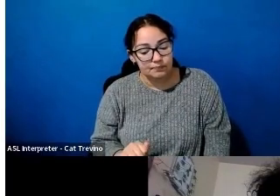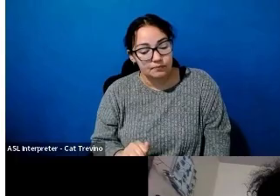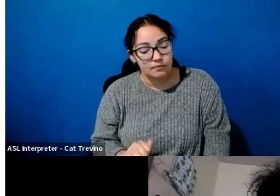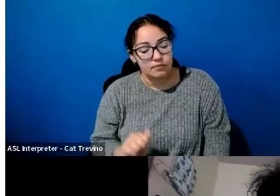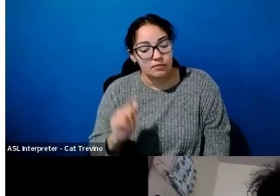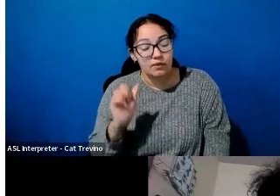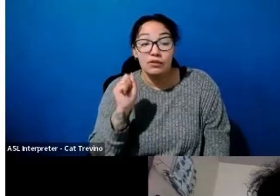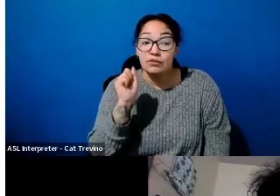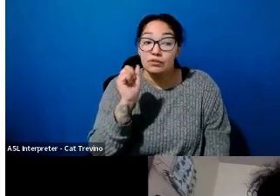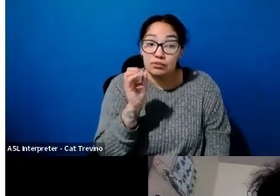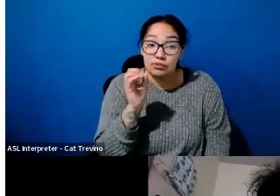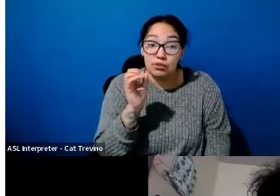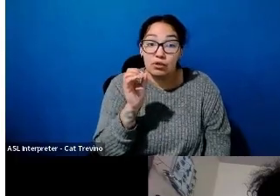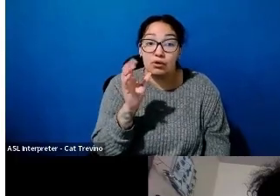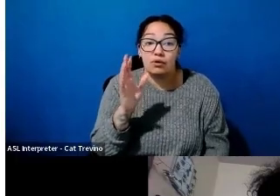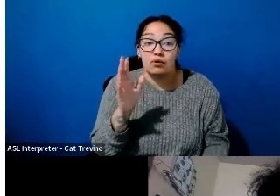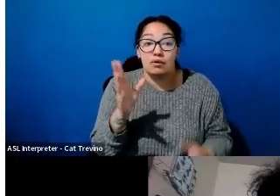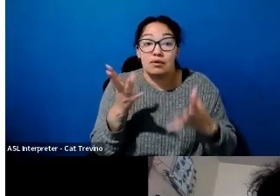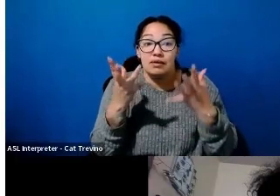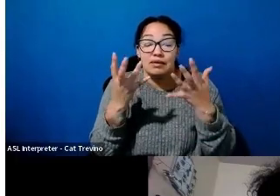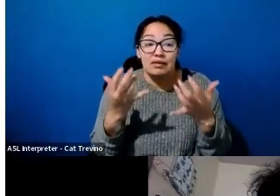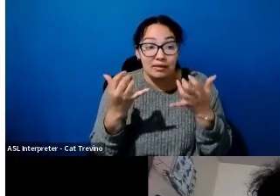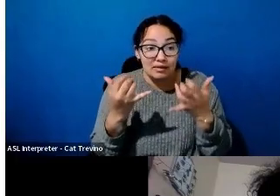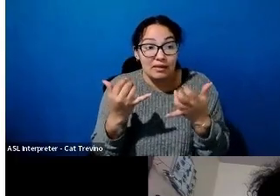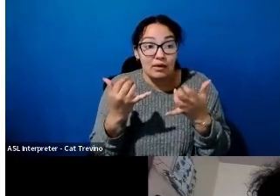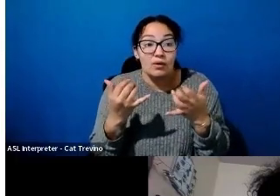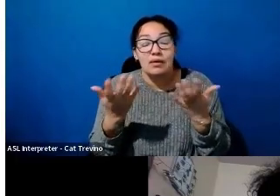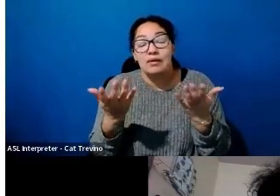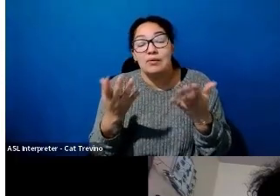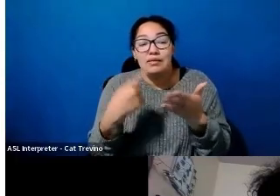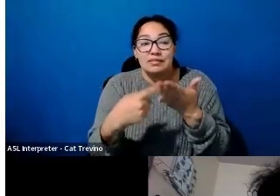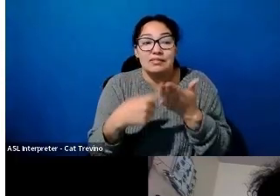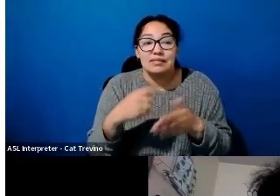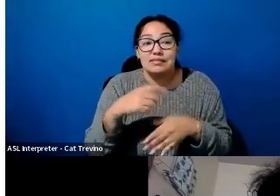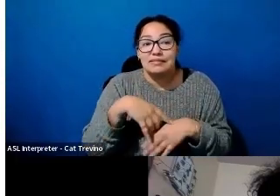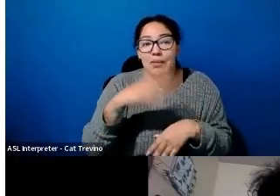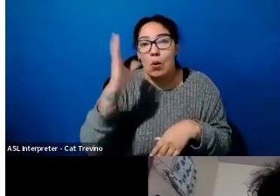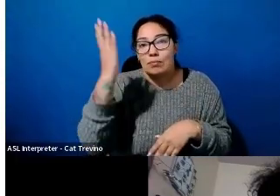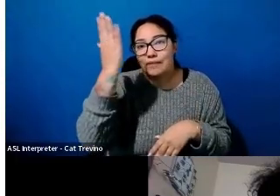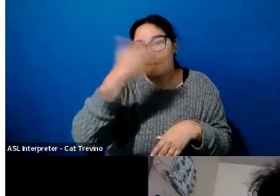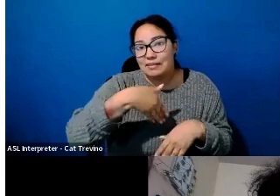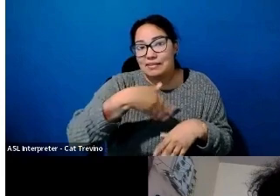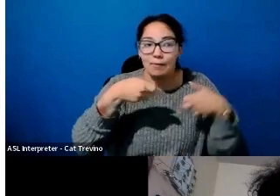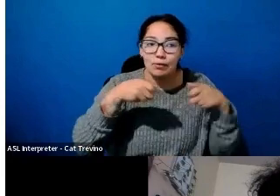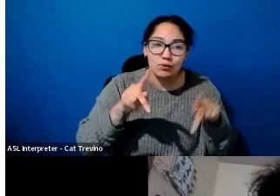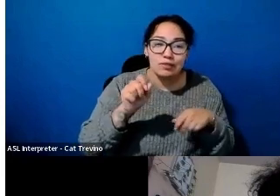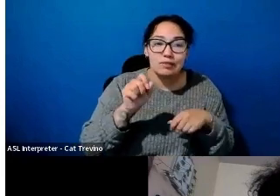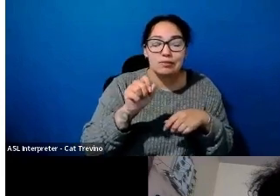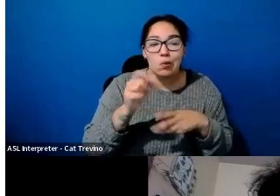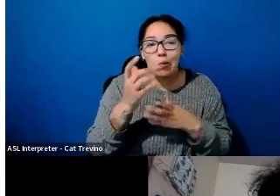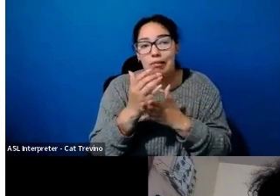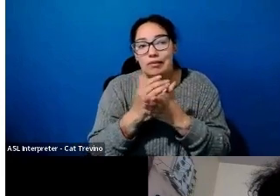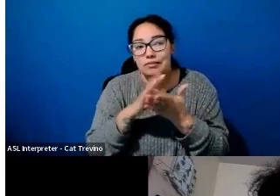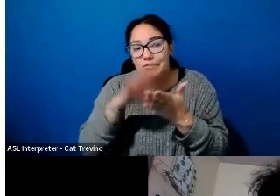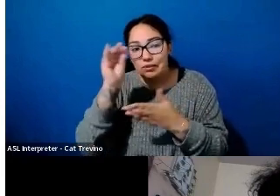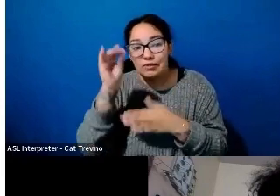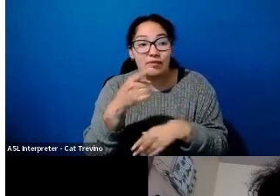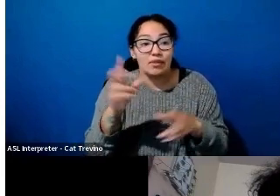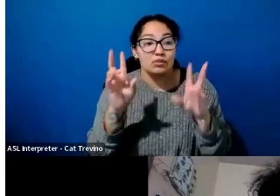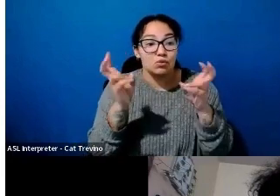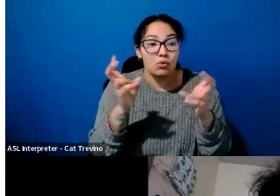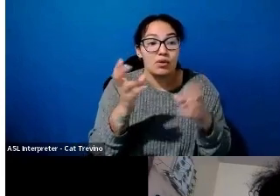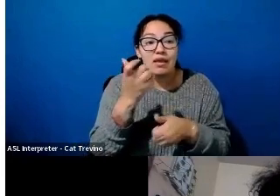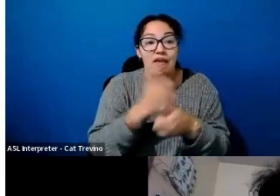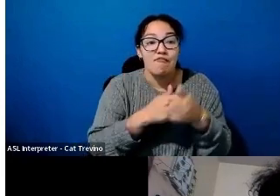So now we're going to talk about missed opportunities and lessons learned. I like this quote: every encounter